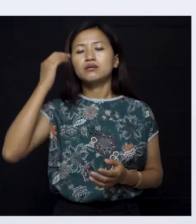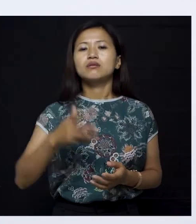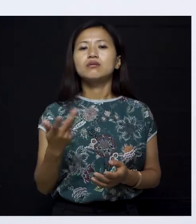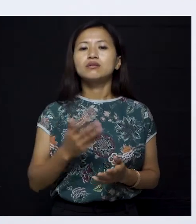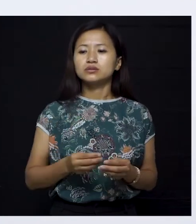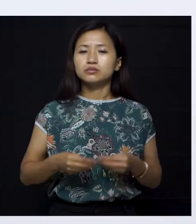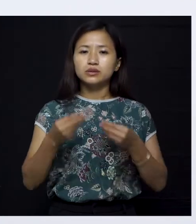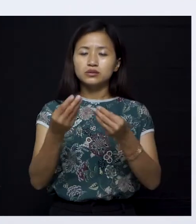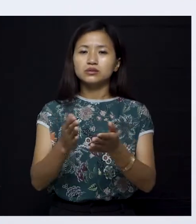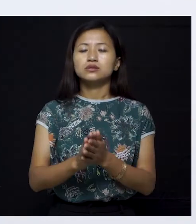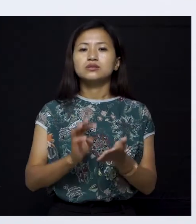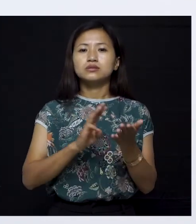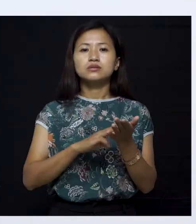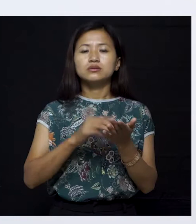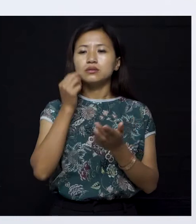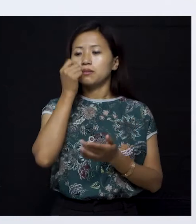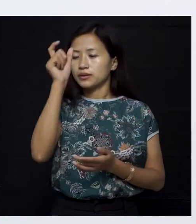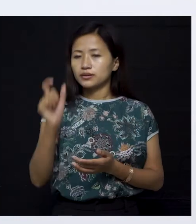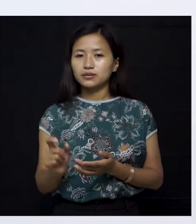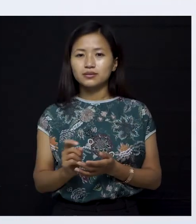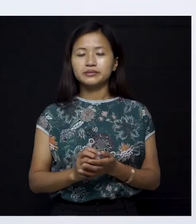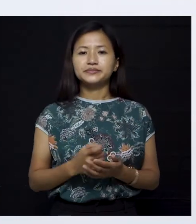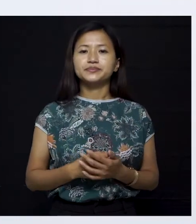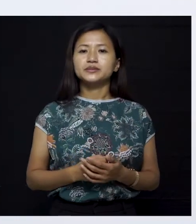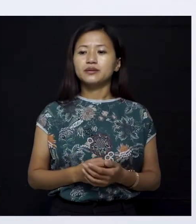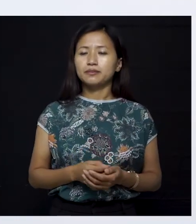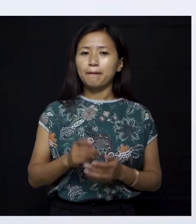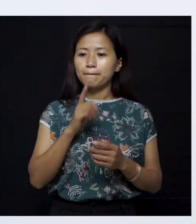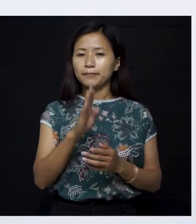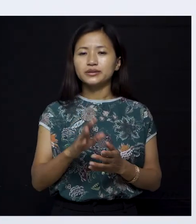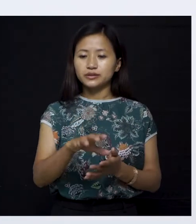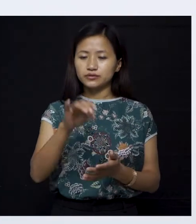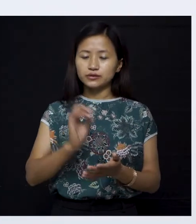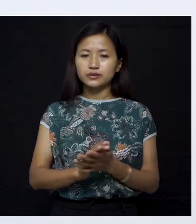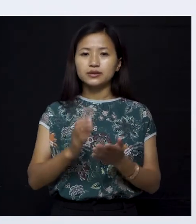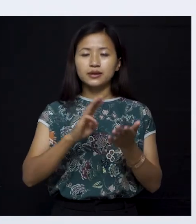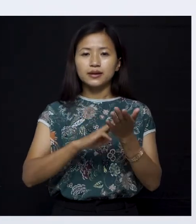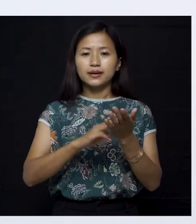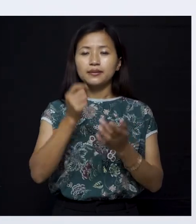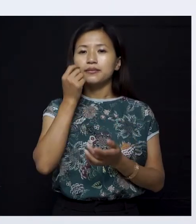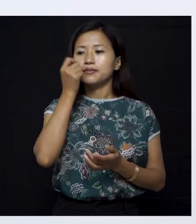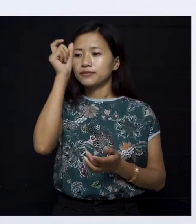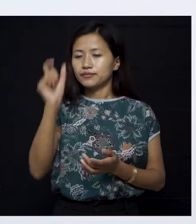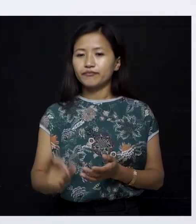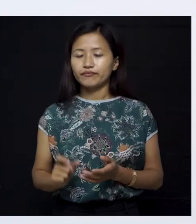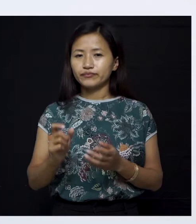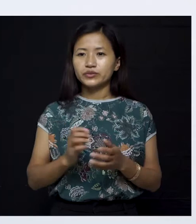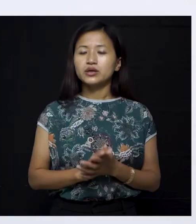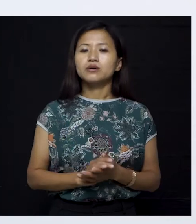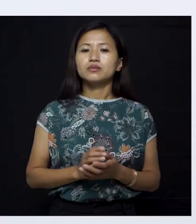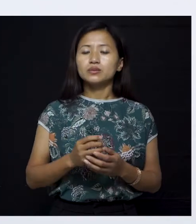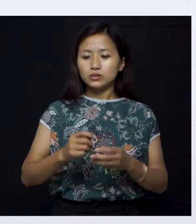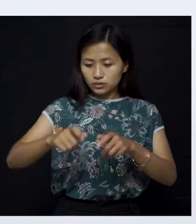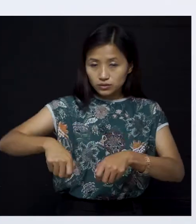belongs to Michael or not. But they found that it is Michael's, because the stockings were made by Nora.